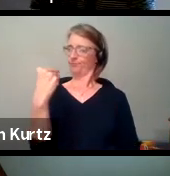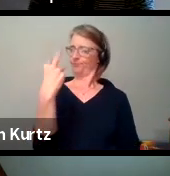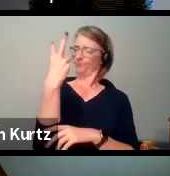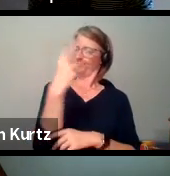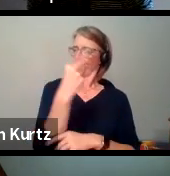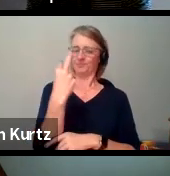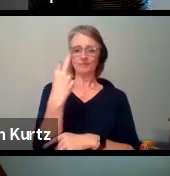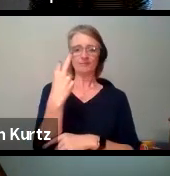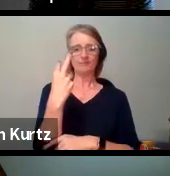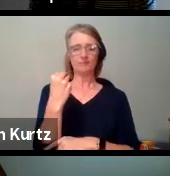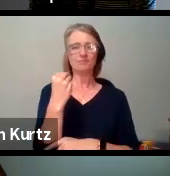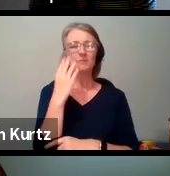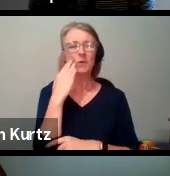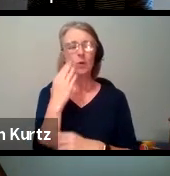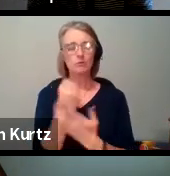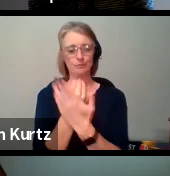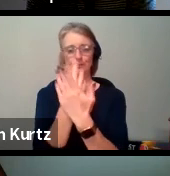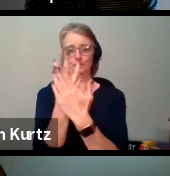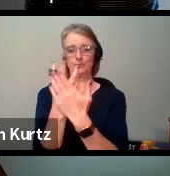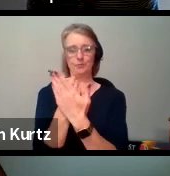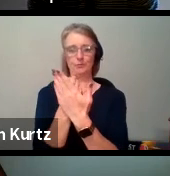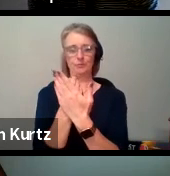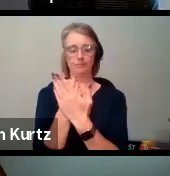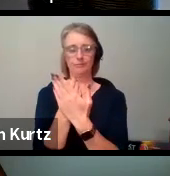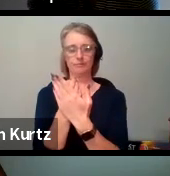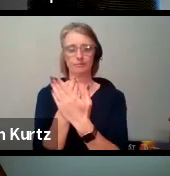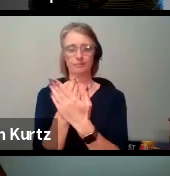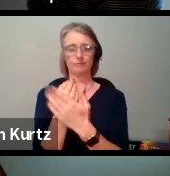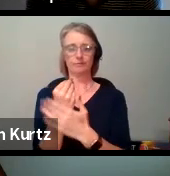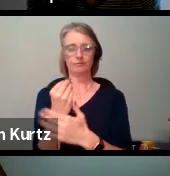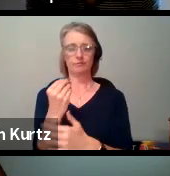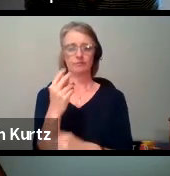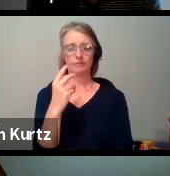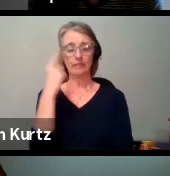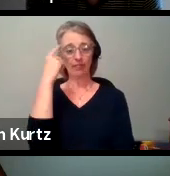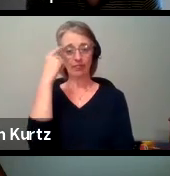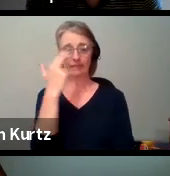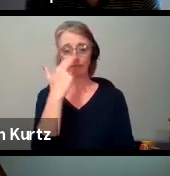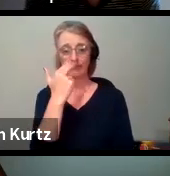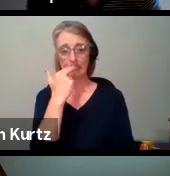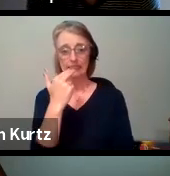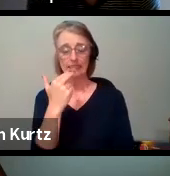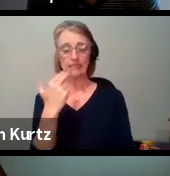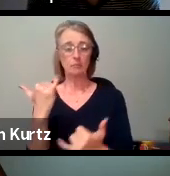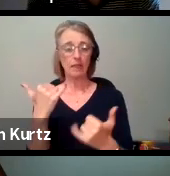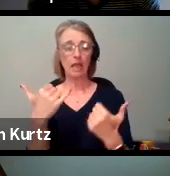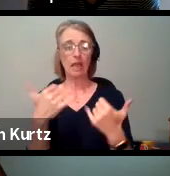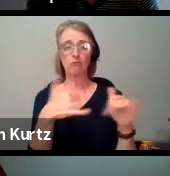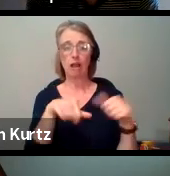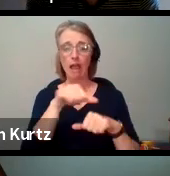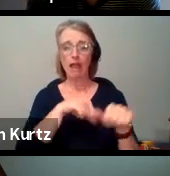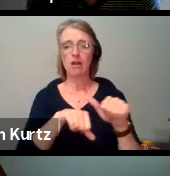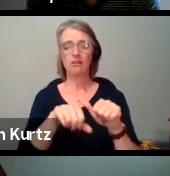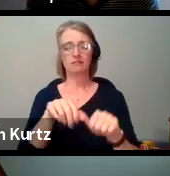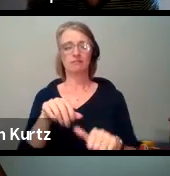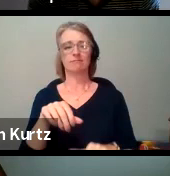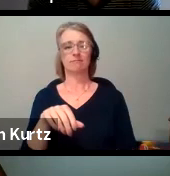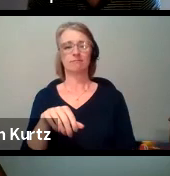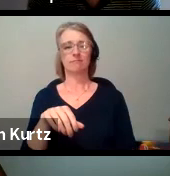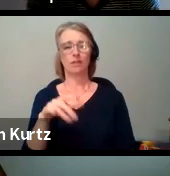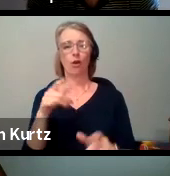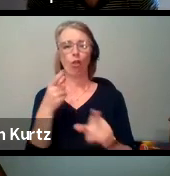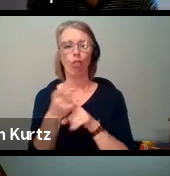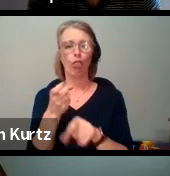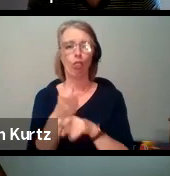their their knee on somebody's neck, and they think that's funny, and they post on social media mimicking the